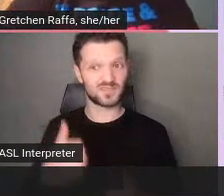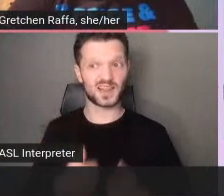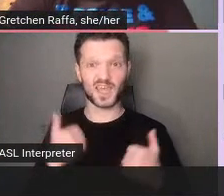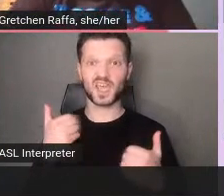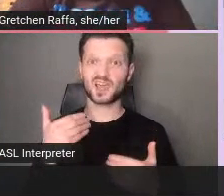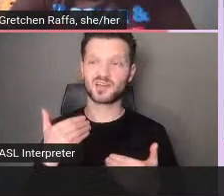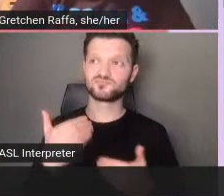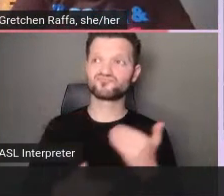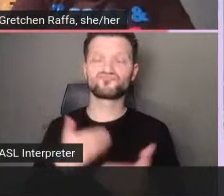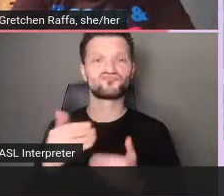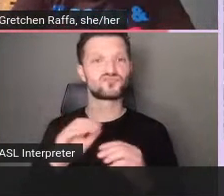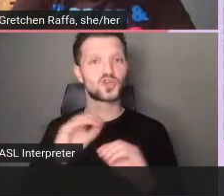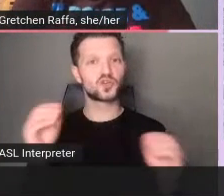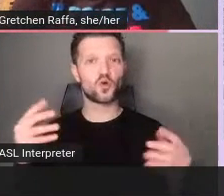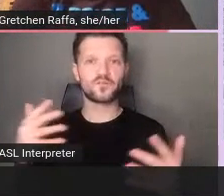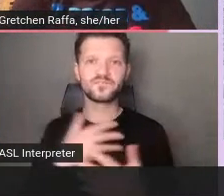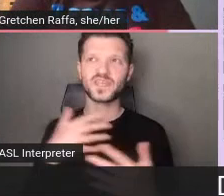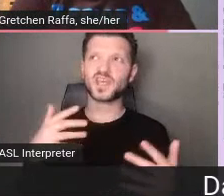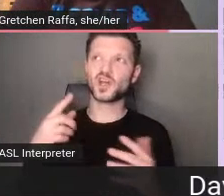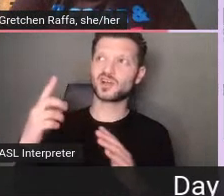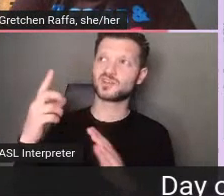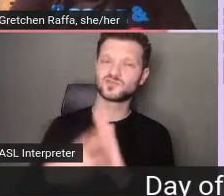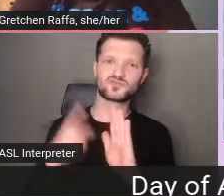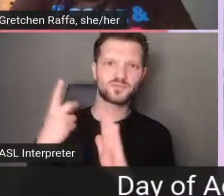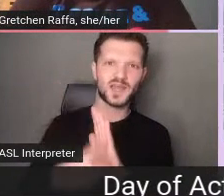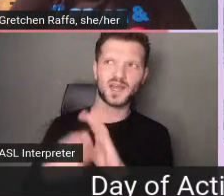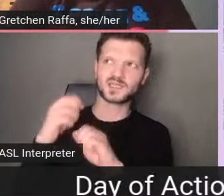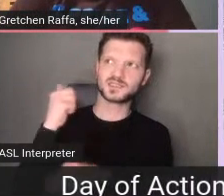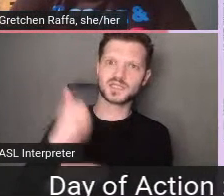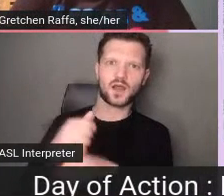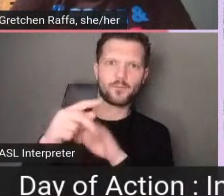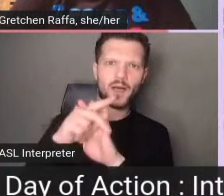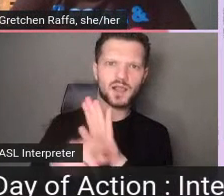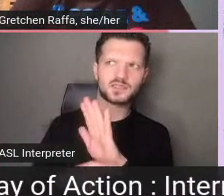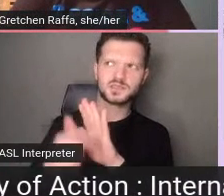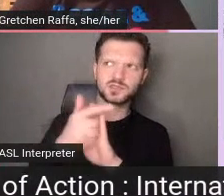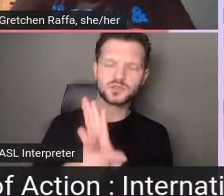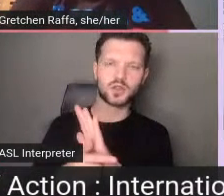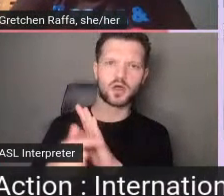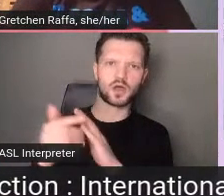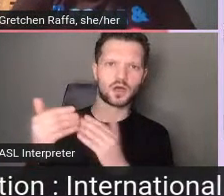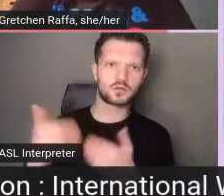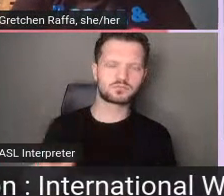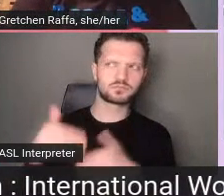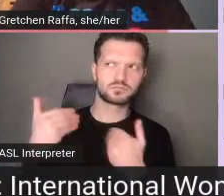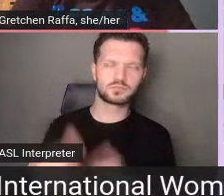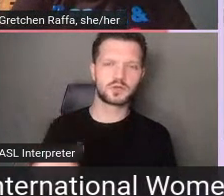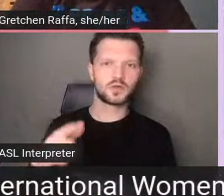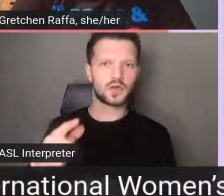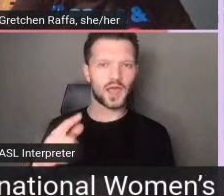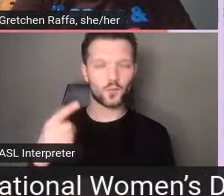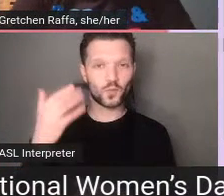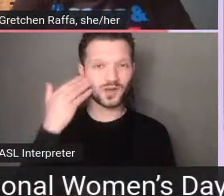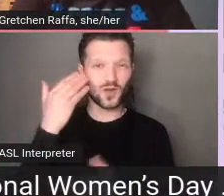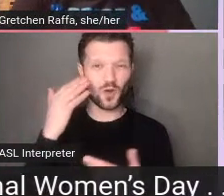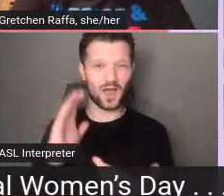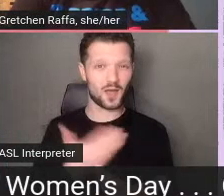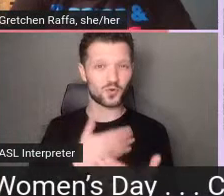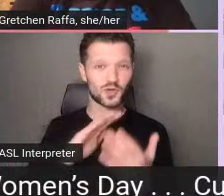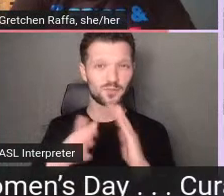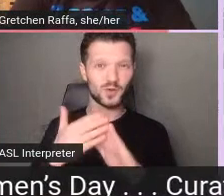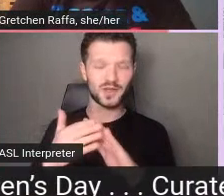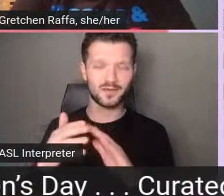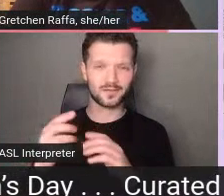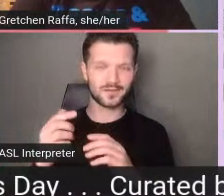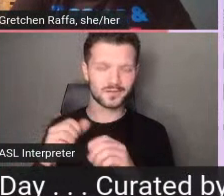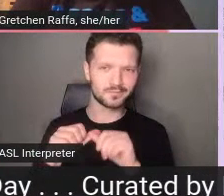harm from discriminatory policies. And we know that the LGBTQ plus community is constantly under threat and harm